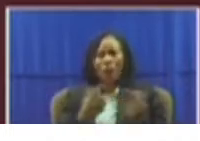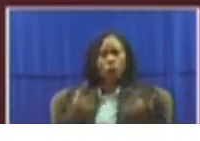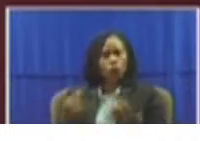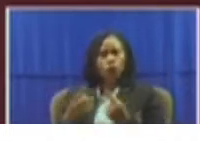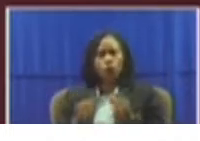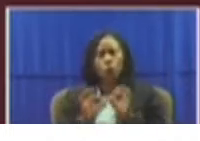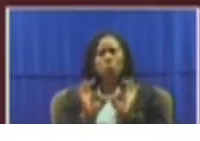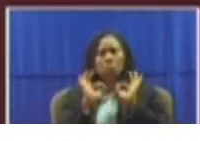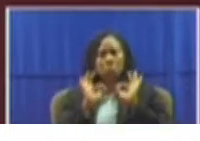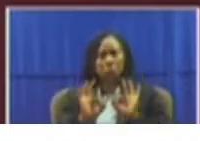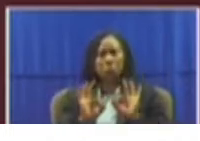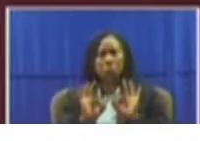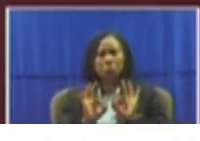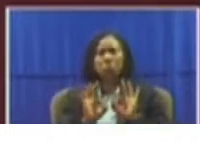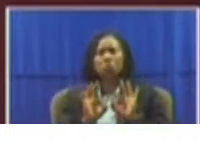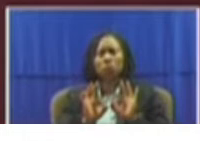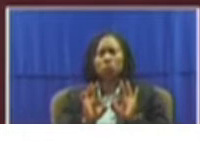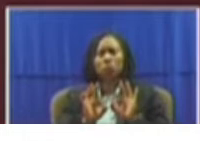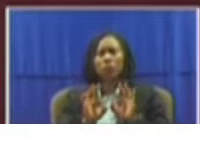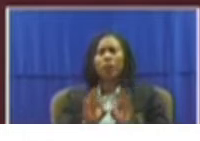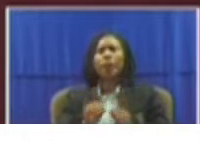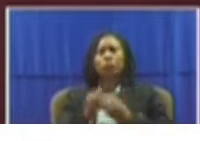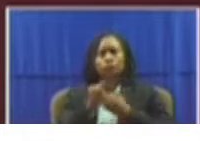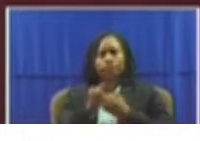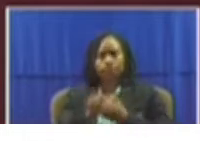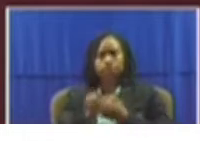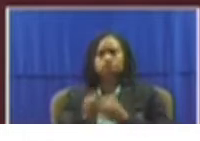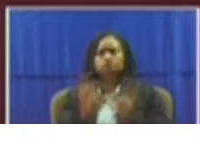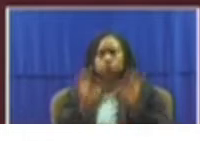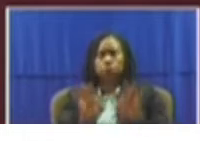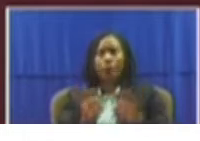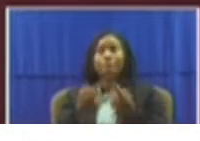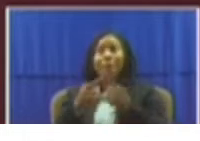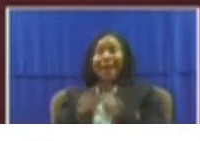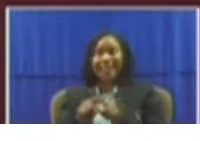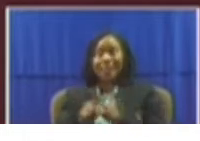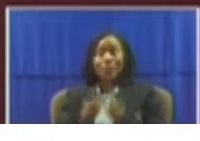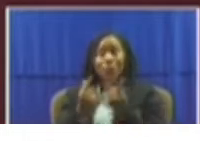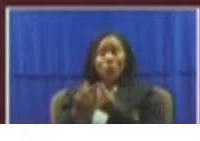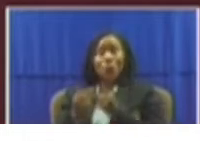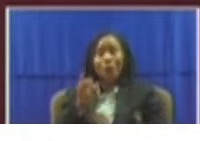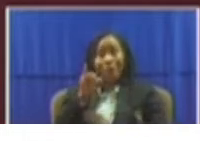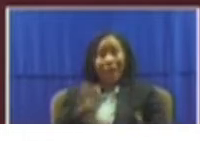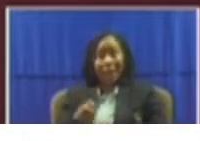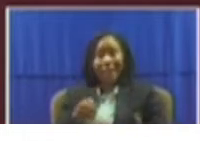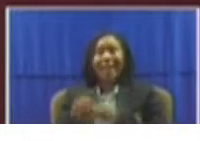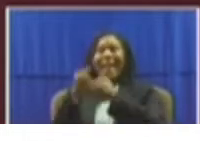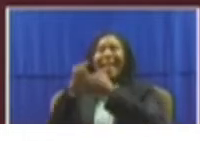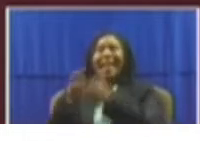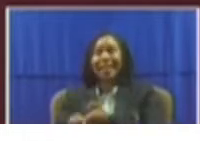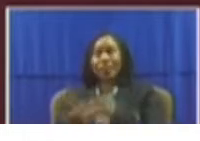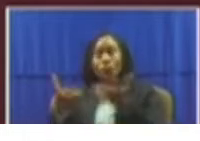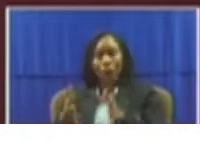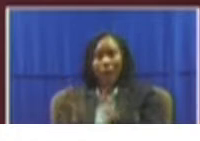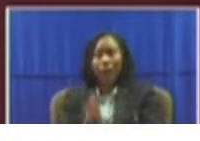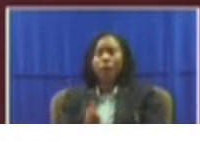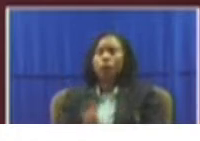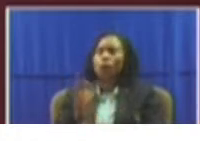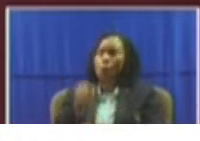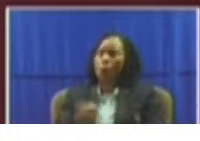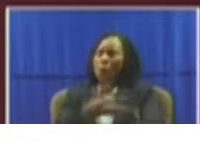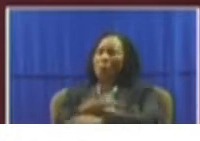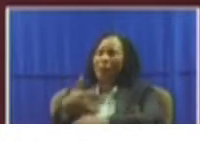a censoriousness of disposition that is destructive of all nobler feeling. The man